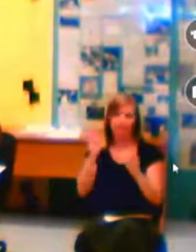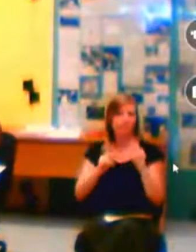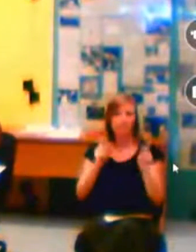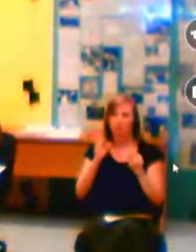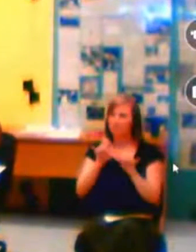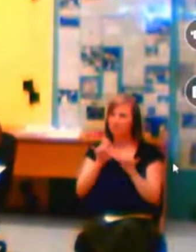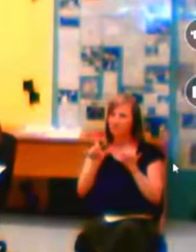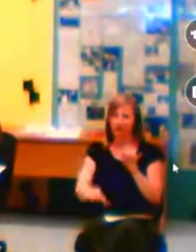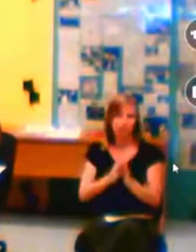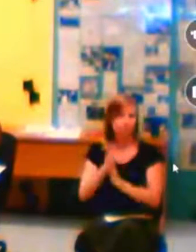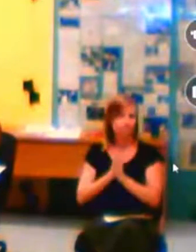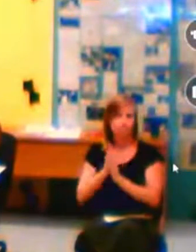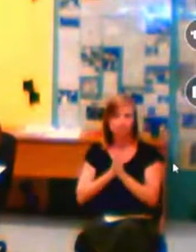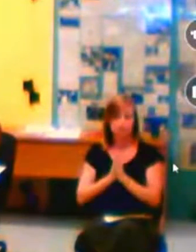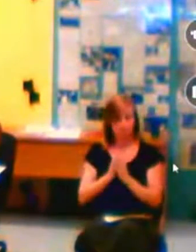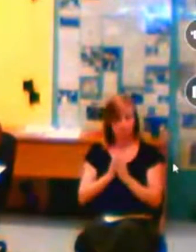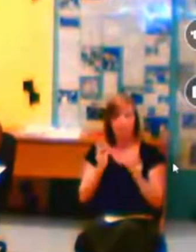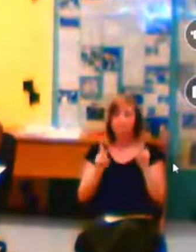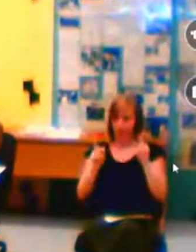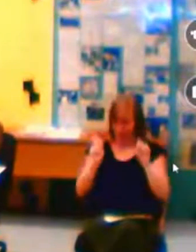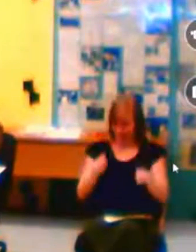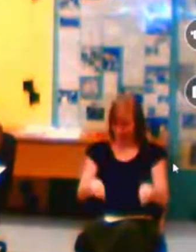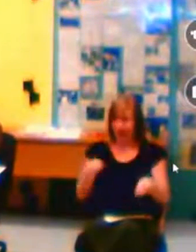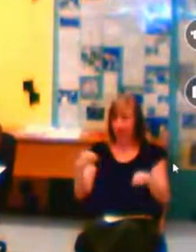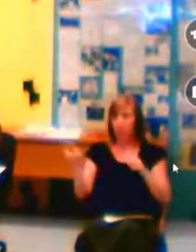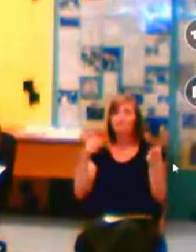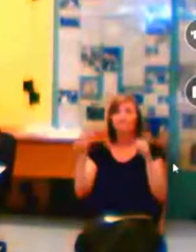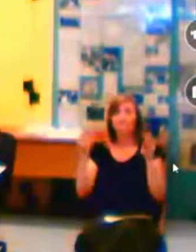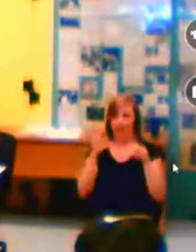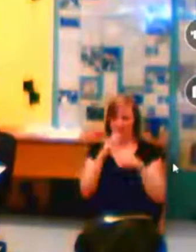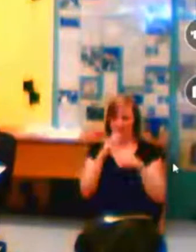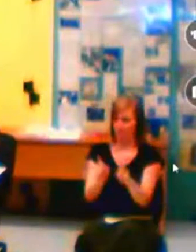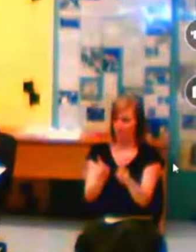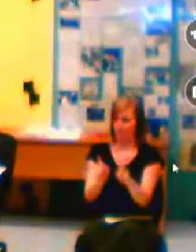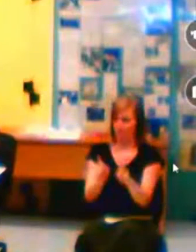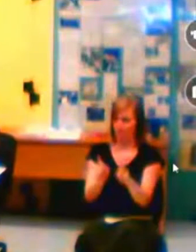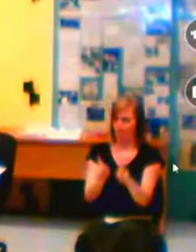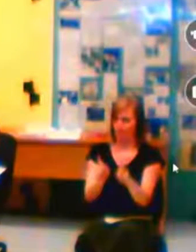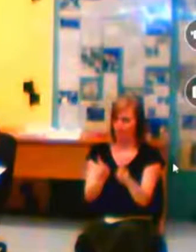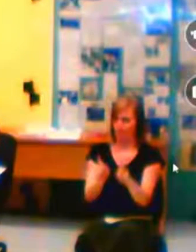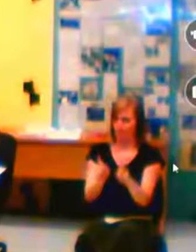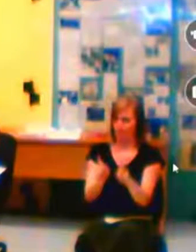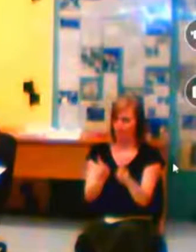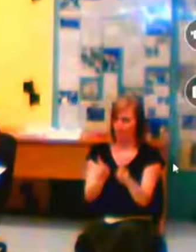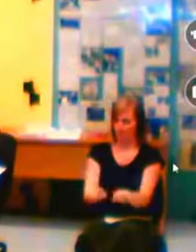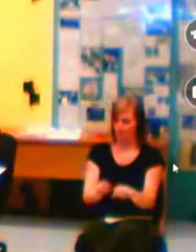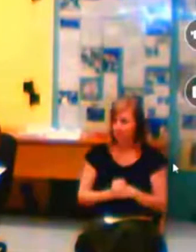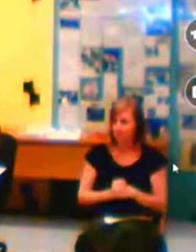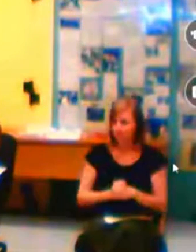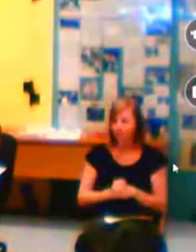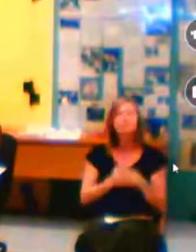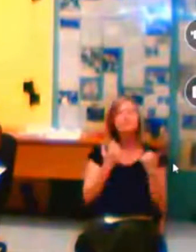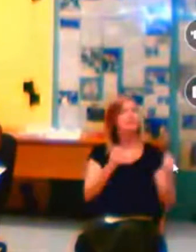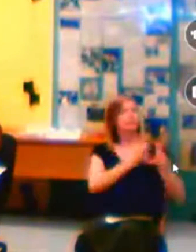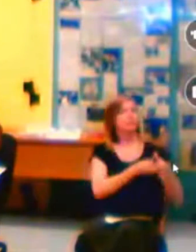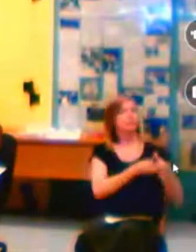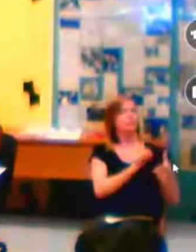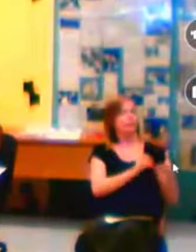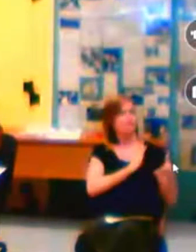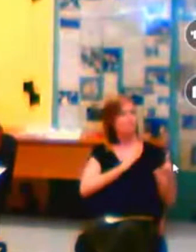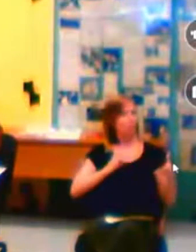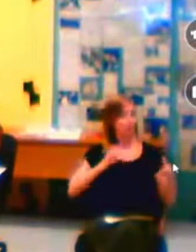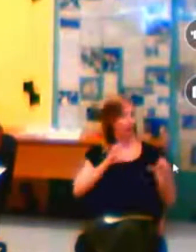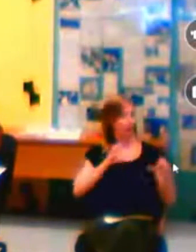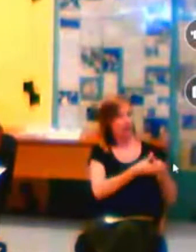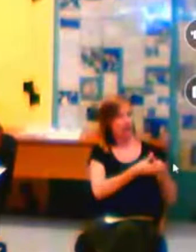around in this kind of toxic tax environment, a toxic working environment, to provide health care in Colorado? Not very many. People can move, and